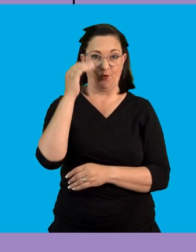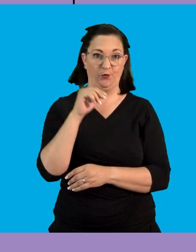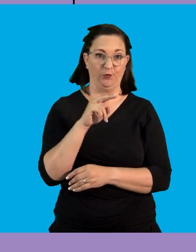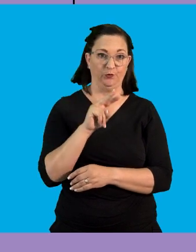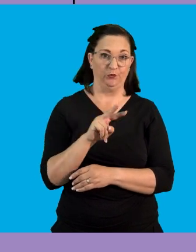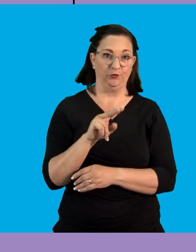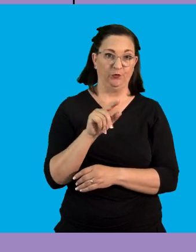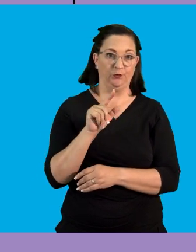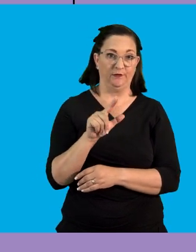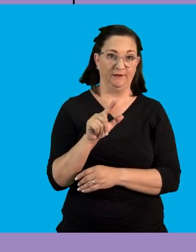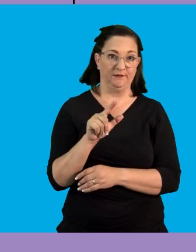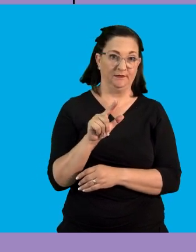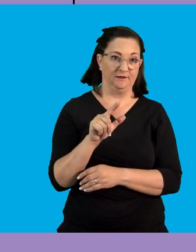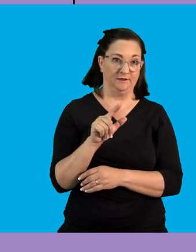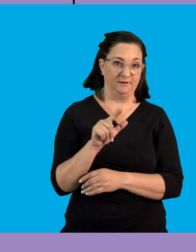are informed.